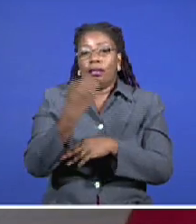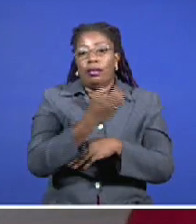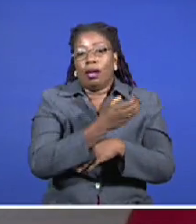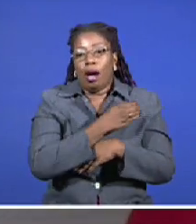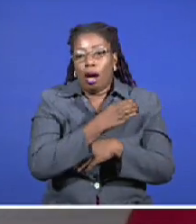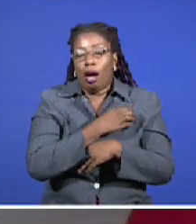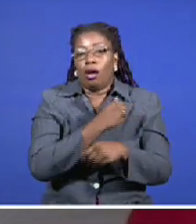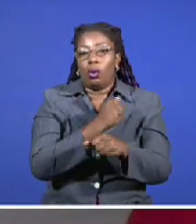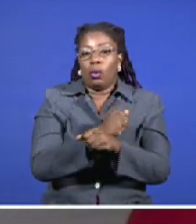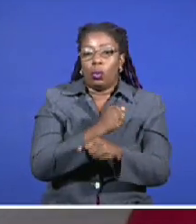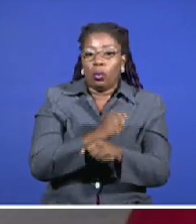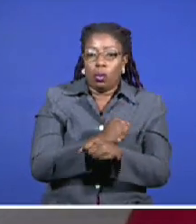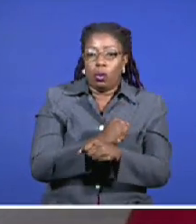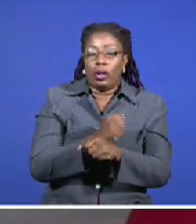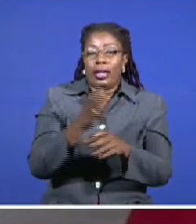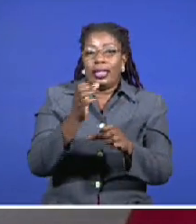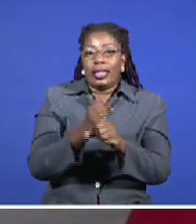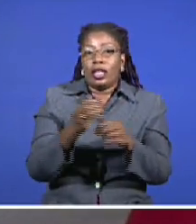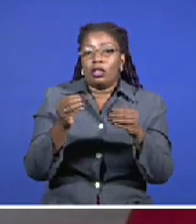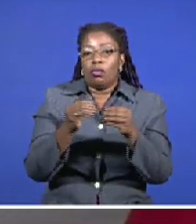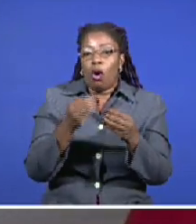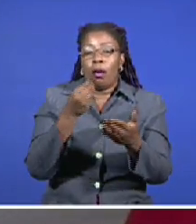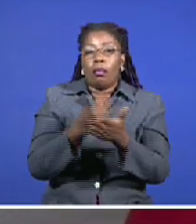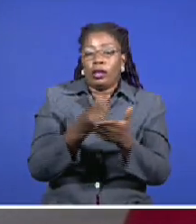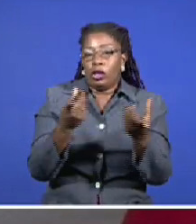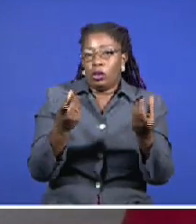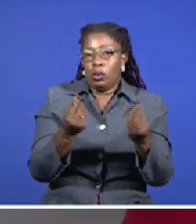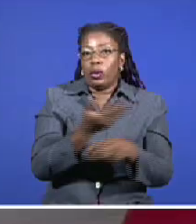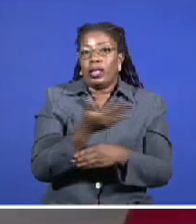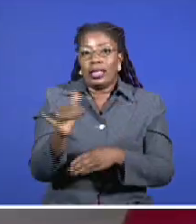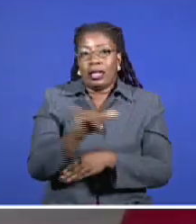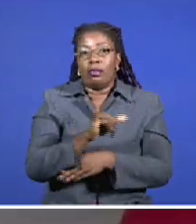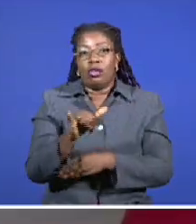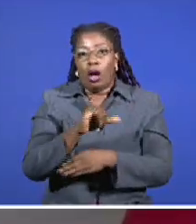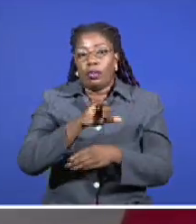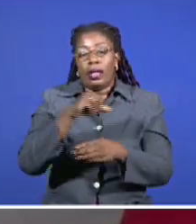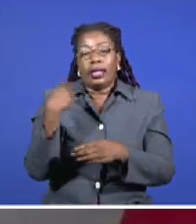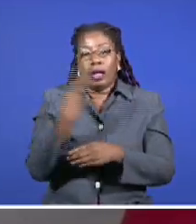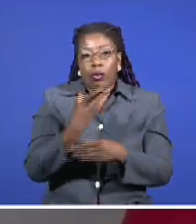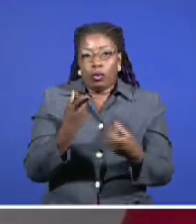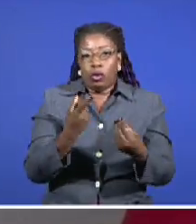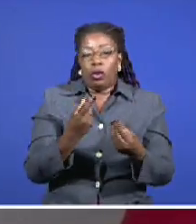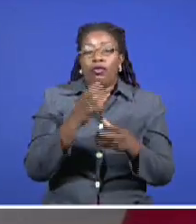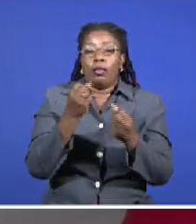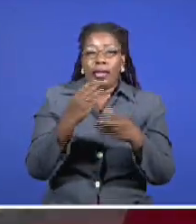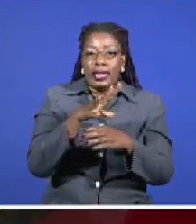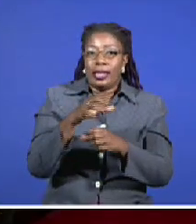work takes more money to do the same jobs we've been doing for years.